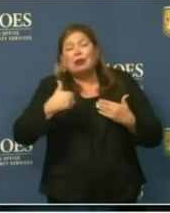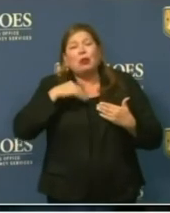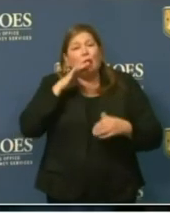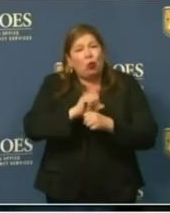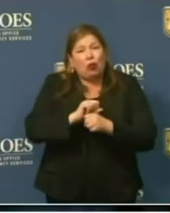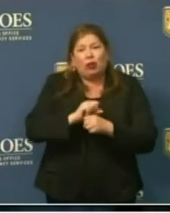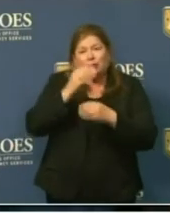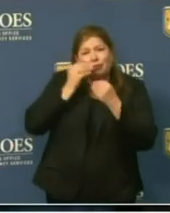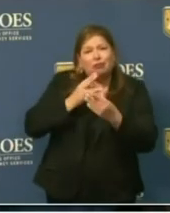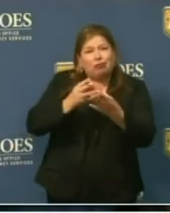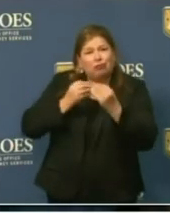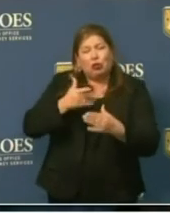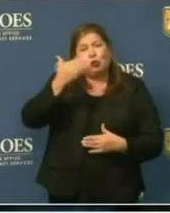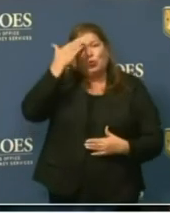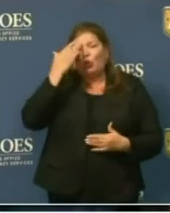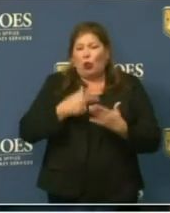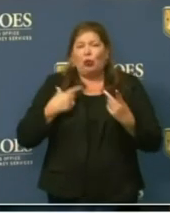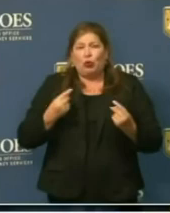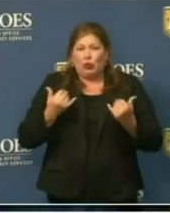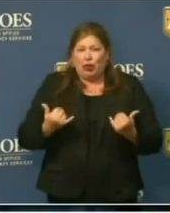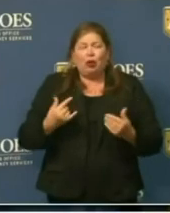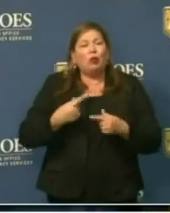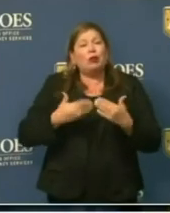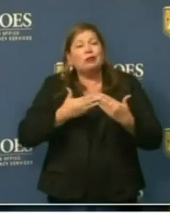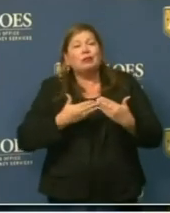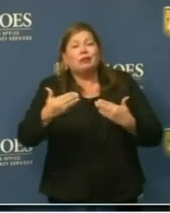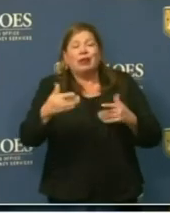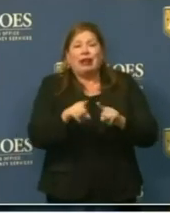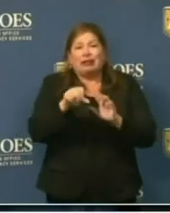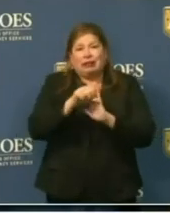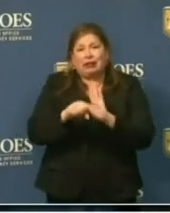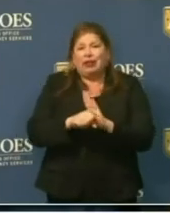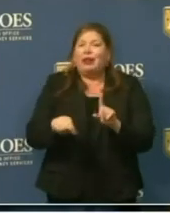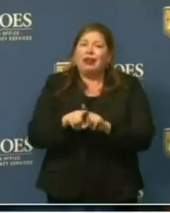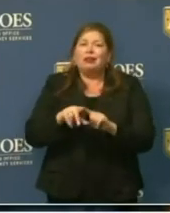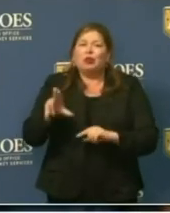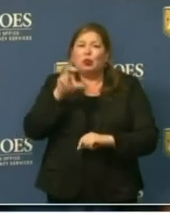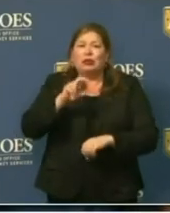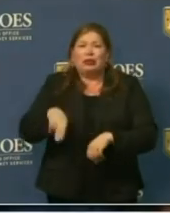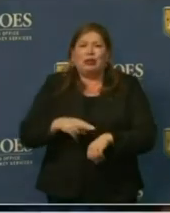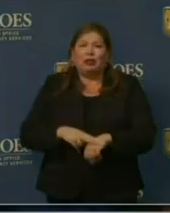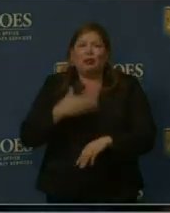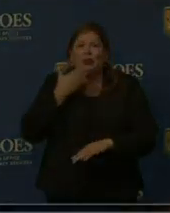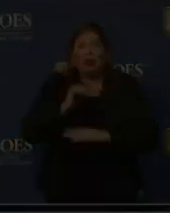everyone understands where we are and where we're going as a state and as a nation. Night, everybody.